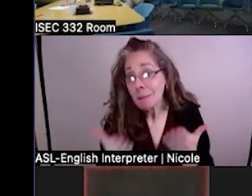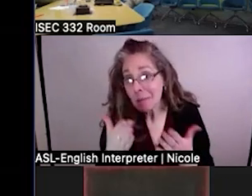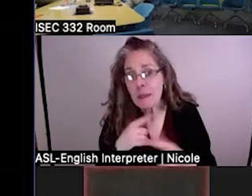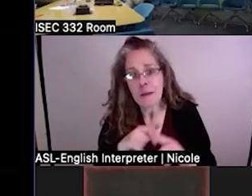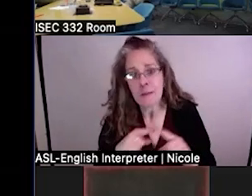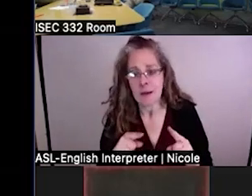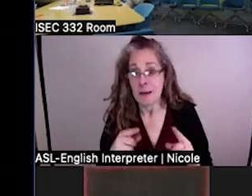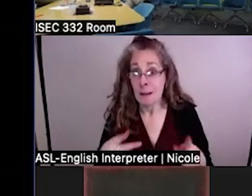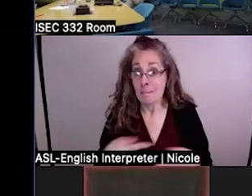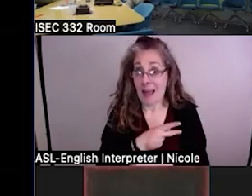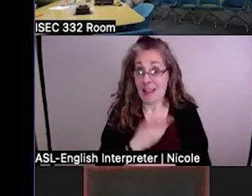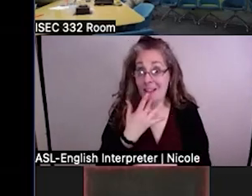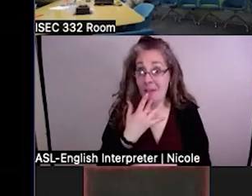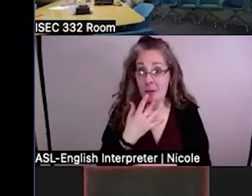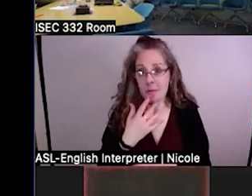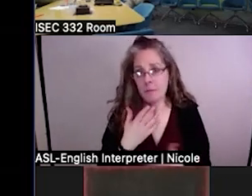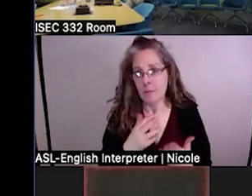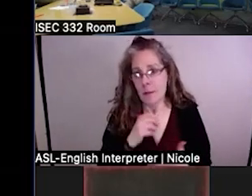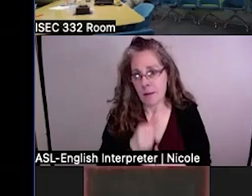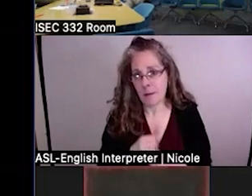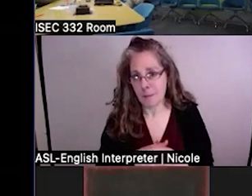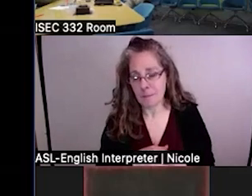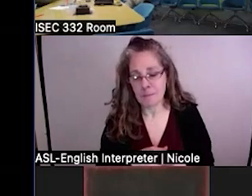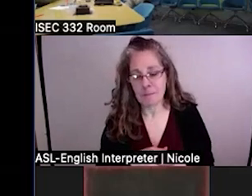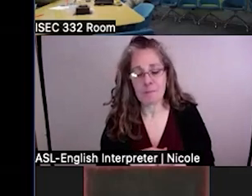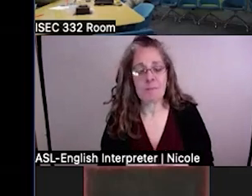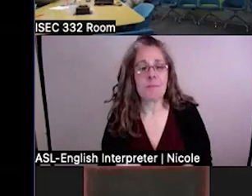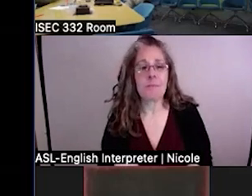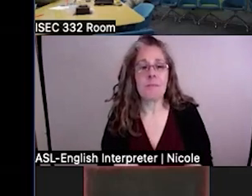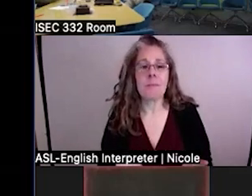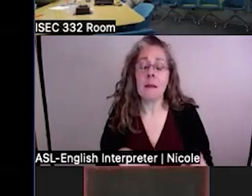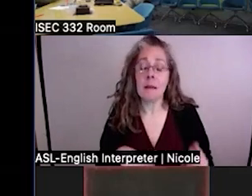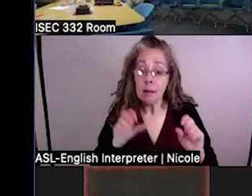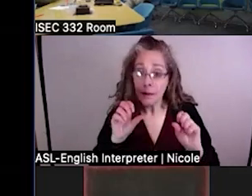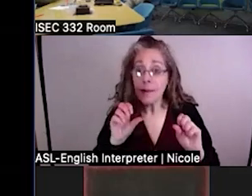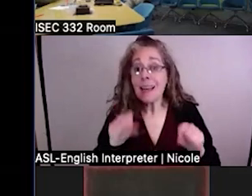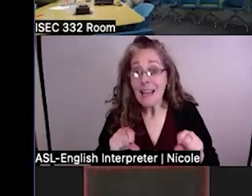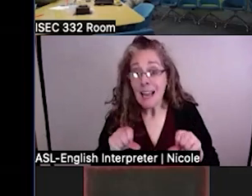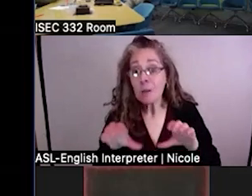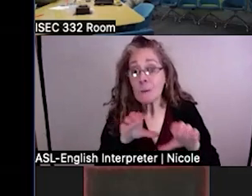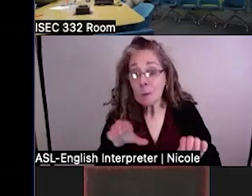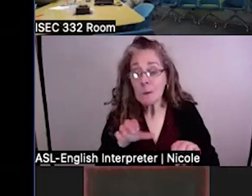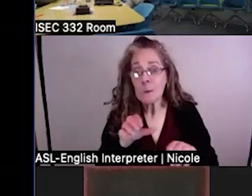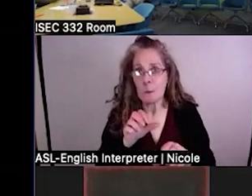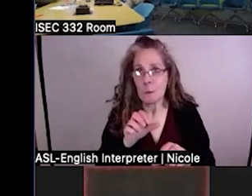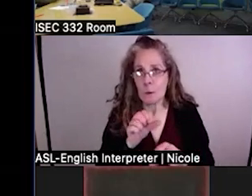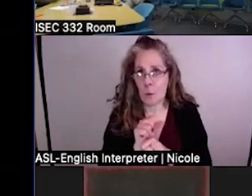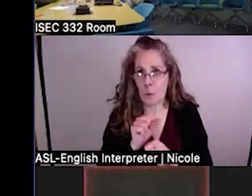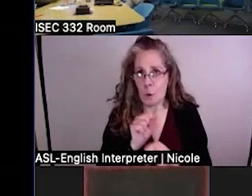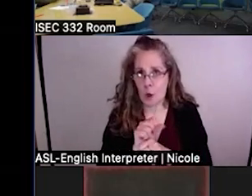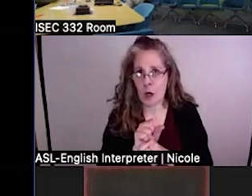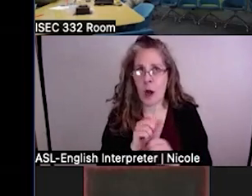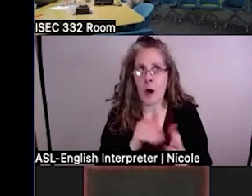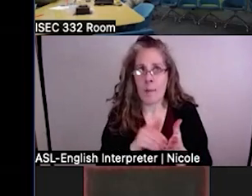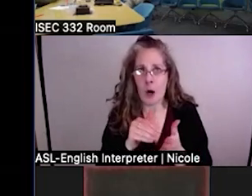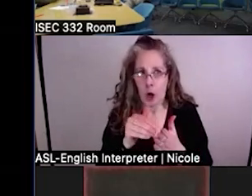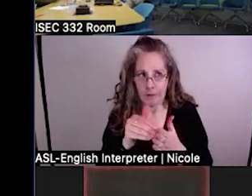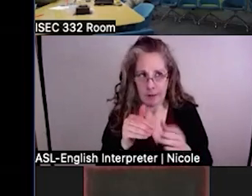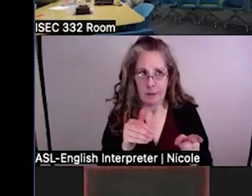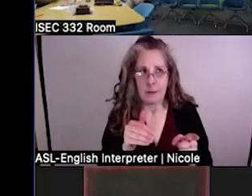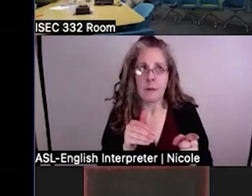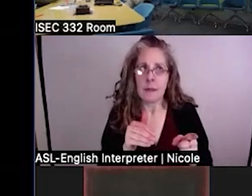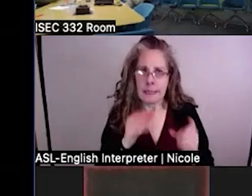they can do the work. It's just that the teacher always insists on showing the work. Yeah. And you say that to a neurodivergent